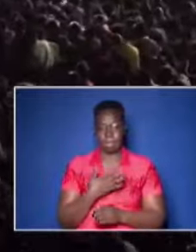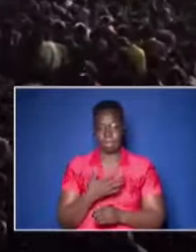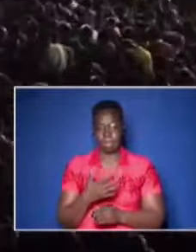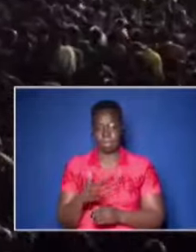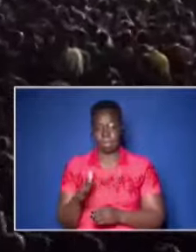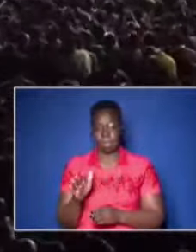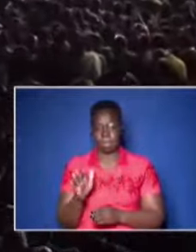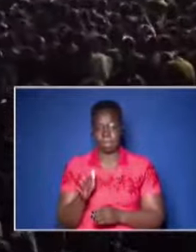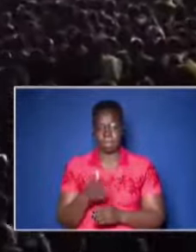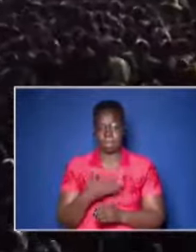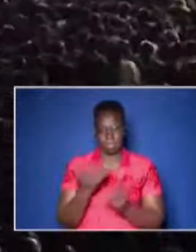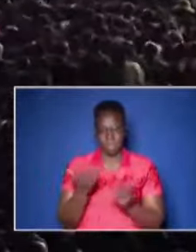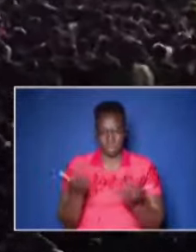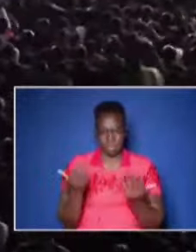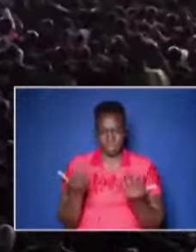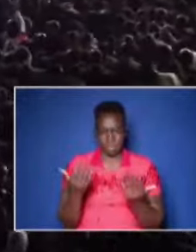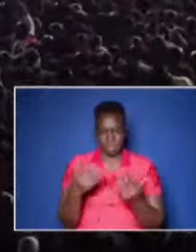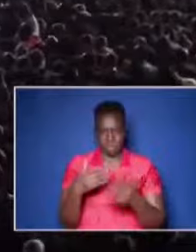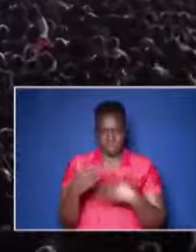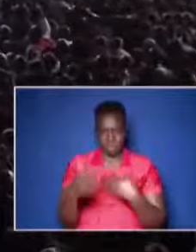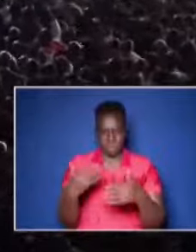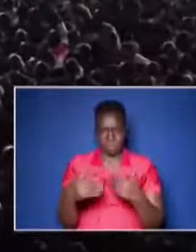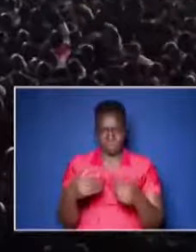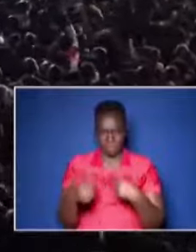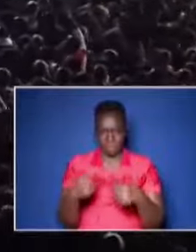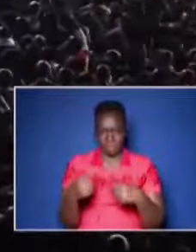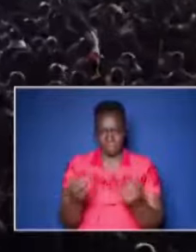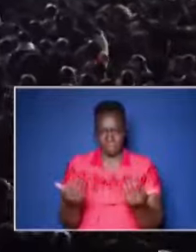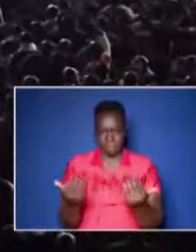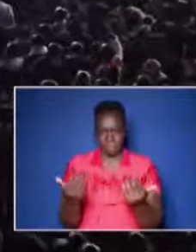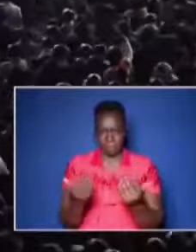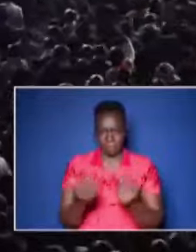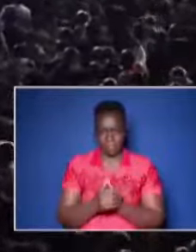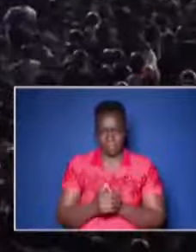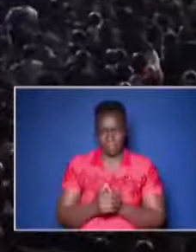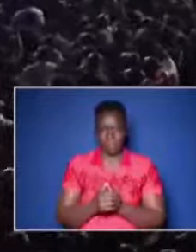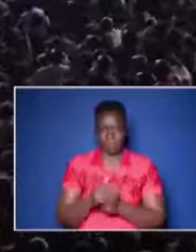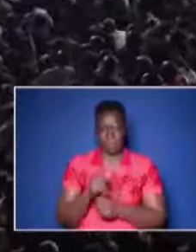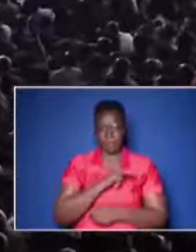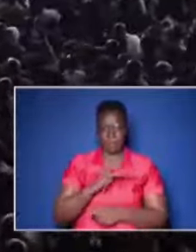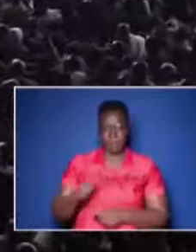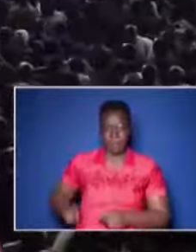come on there is pick up the key Pi up the